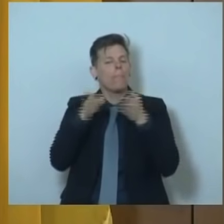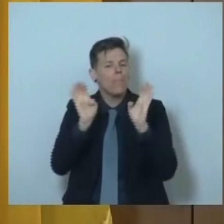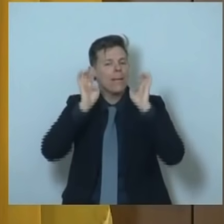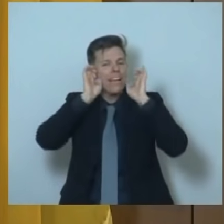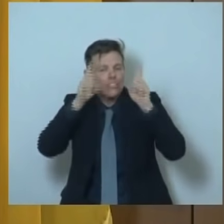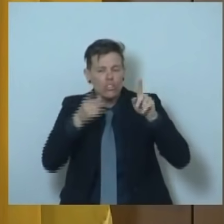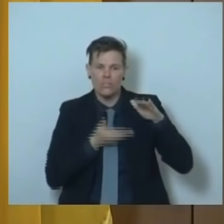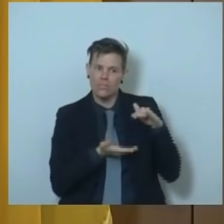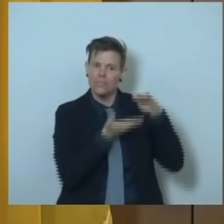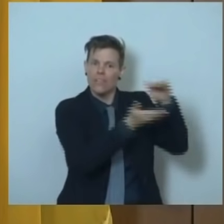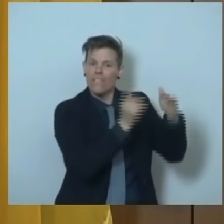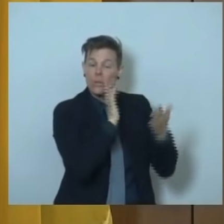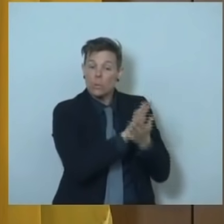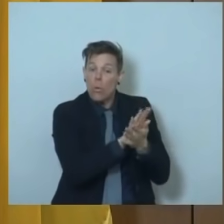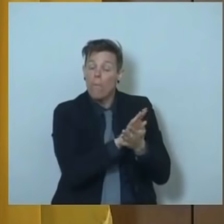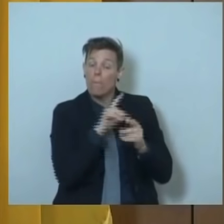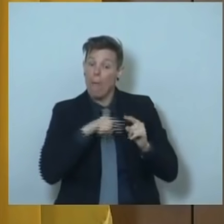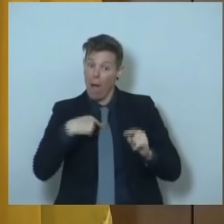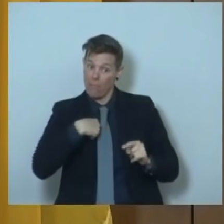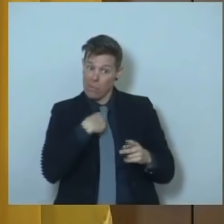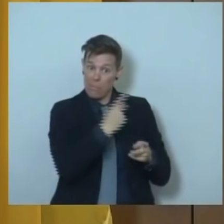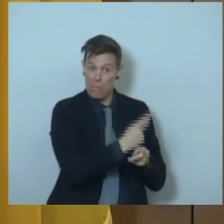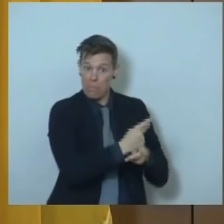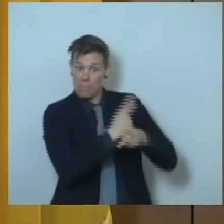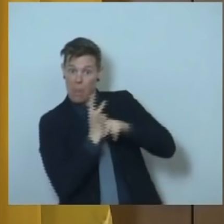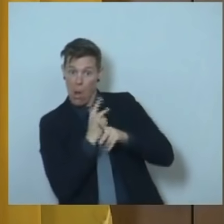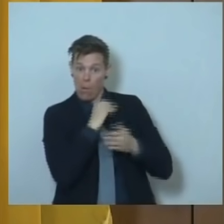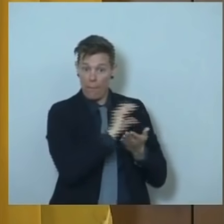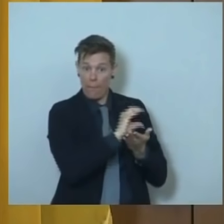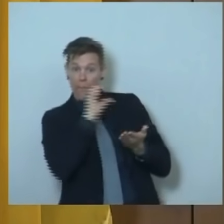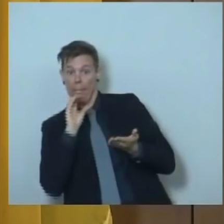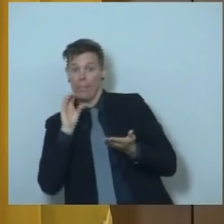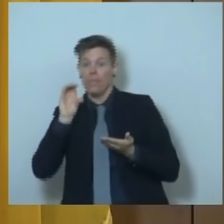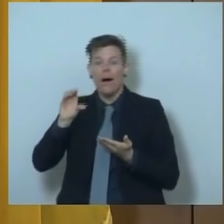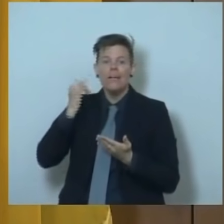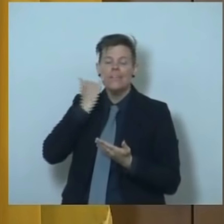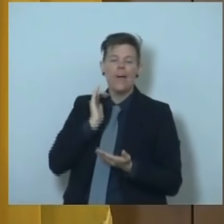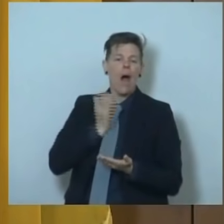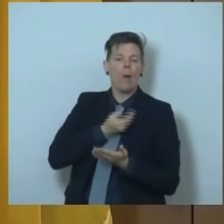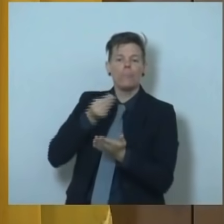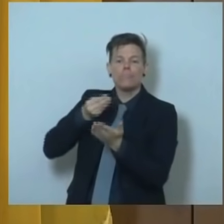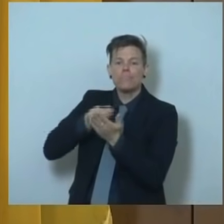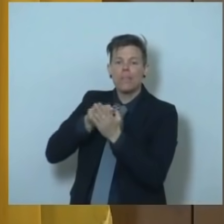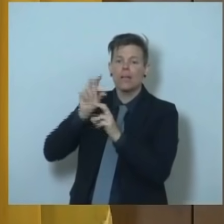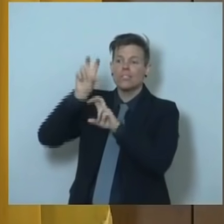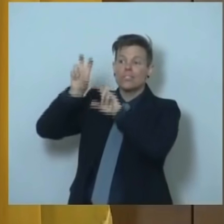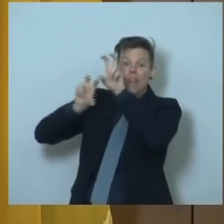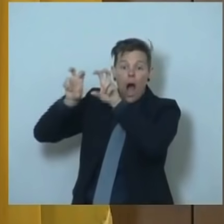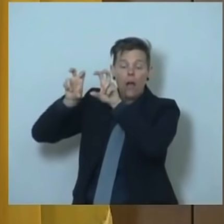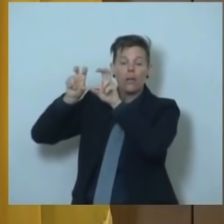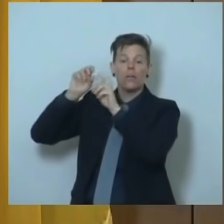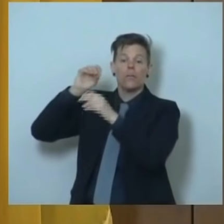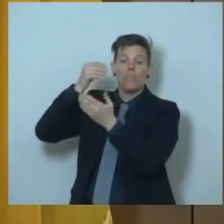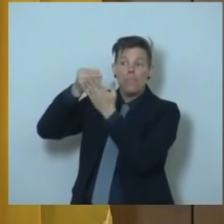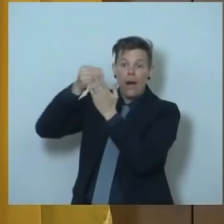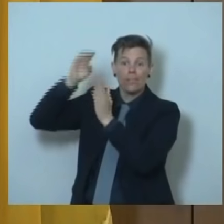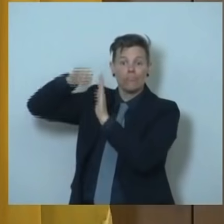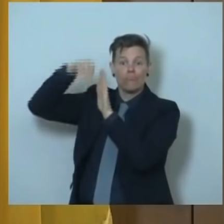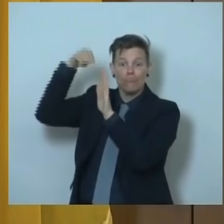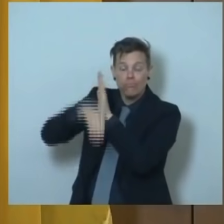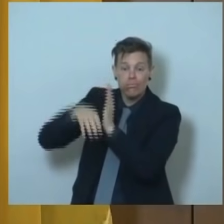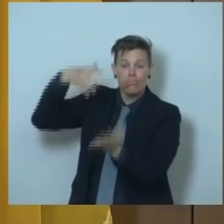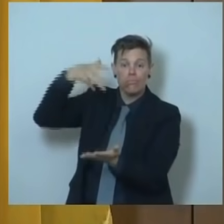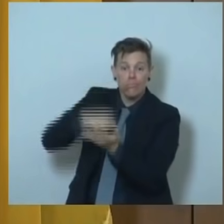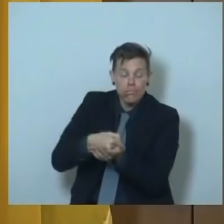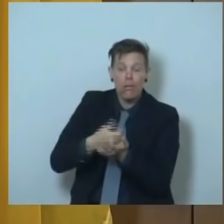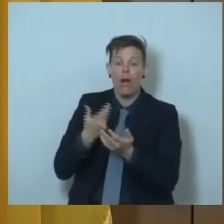the market and our investments are at risk and our large revenues are at risk, like in the energy sector,